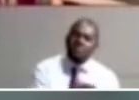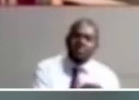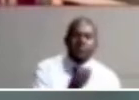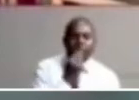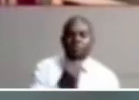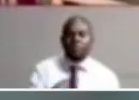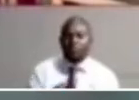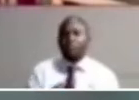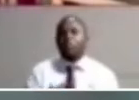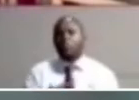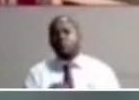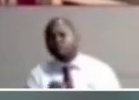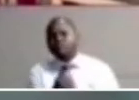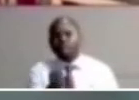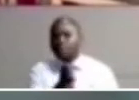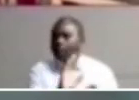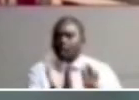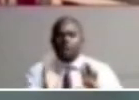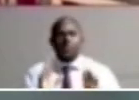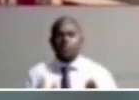have to move.